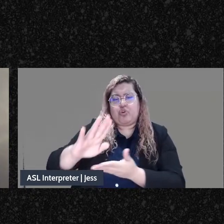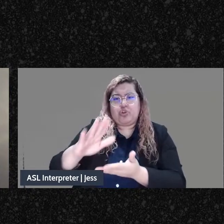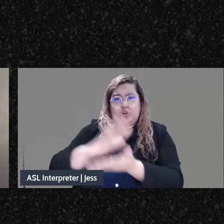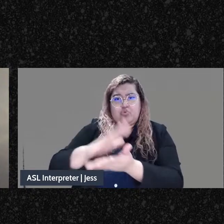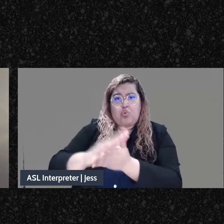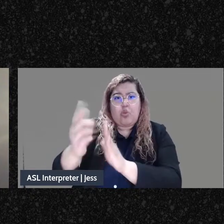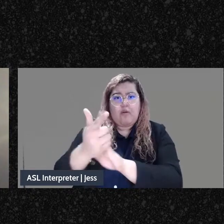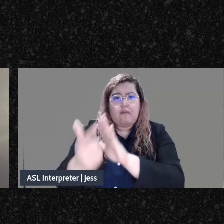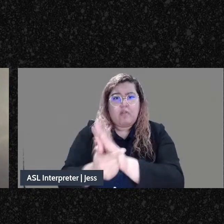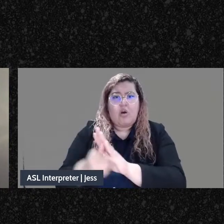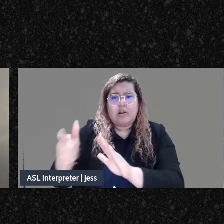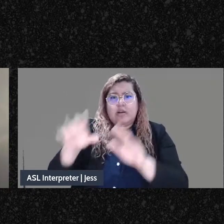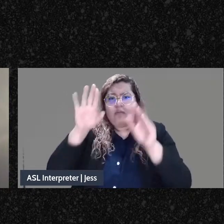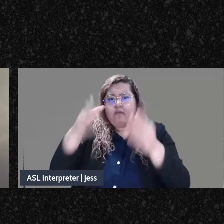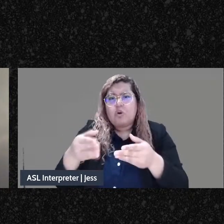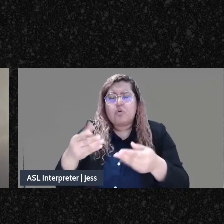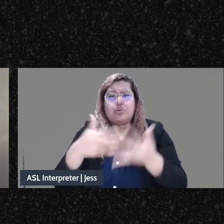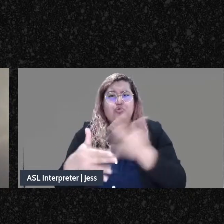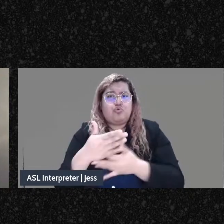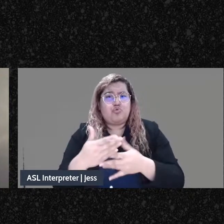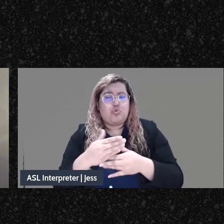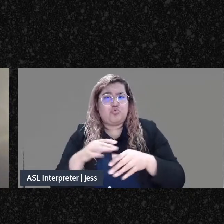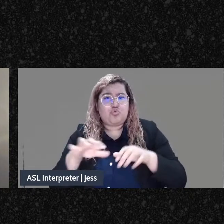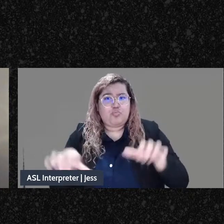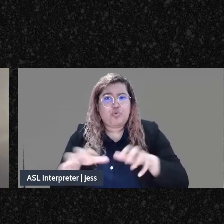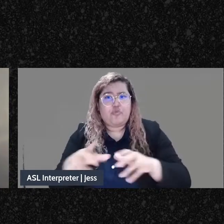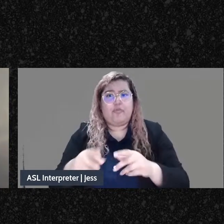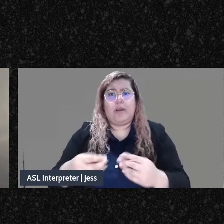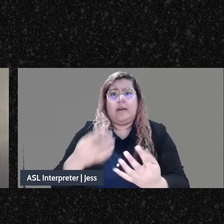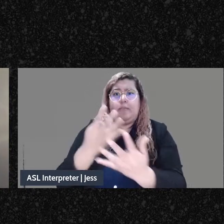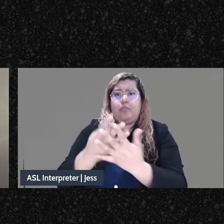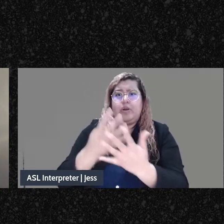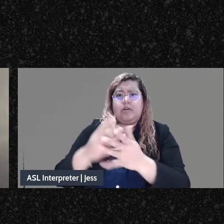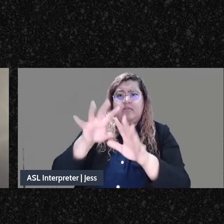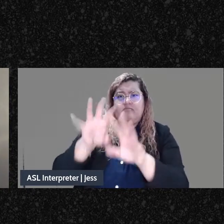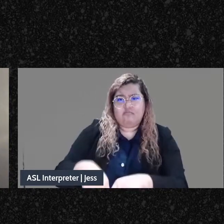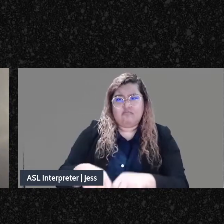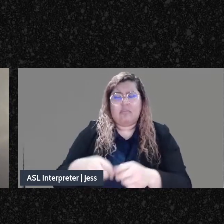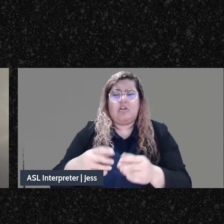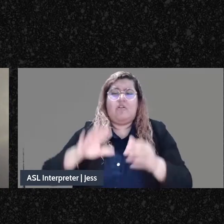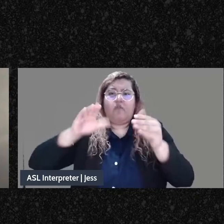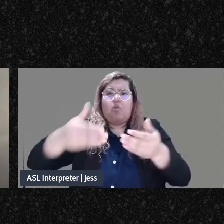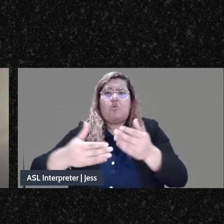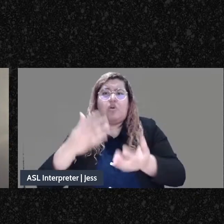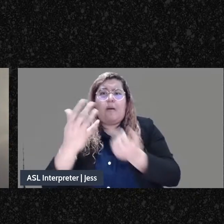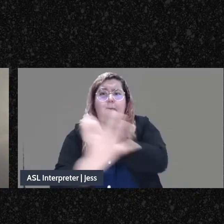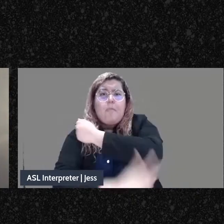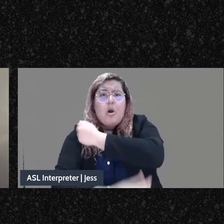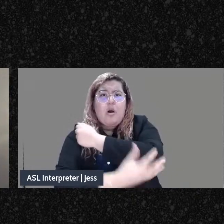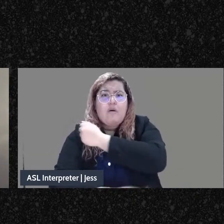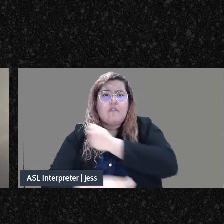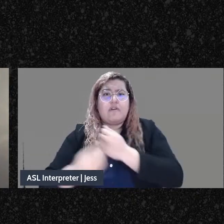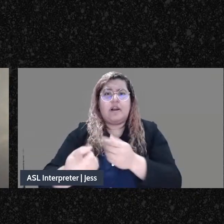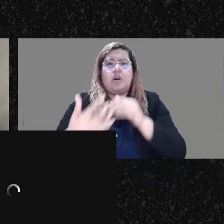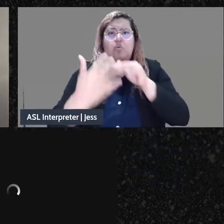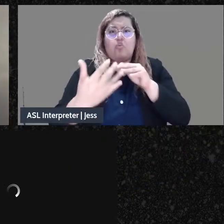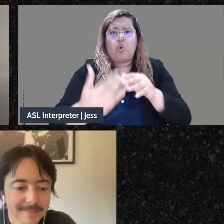borders, poverty, and war for over 2 decades. Dean, I'll bring you on now and we can get started.